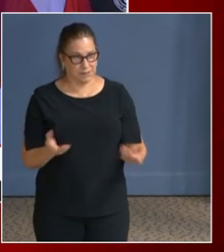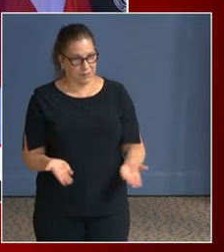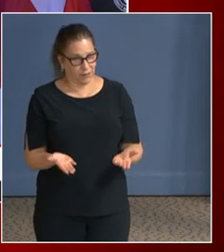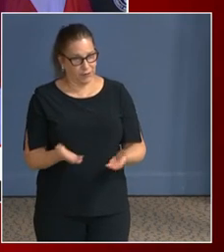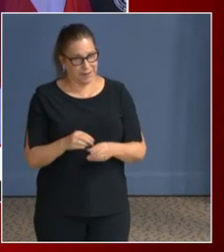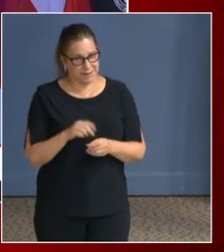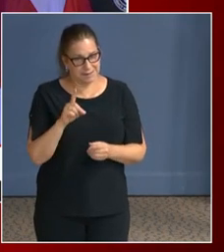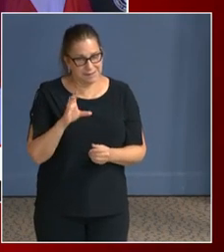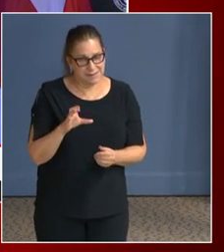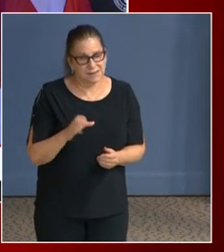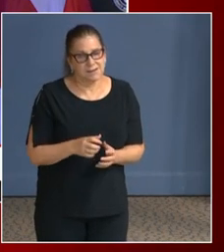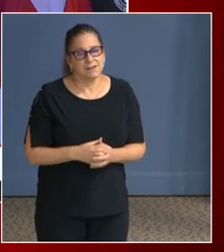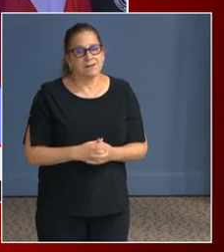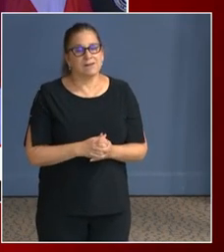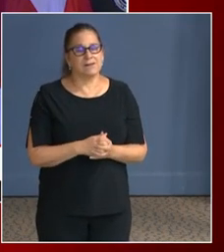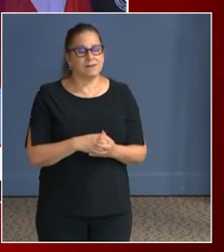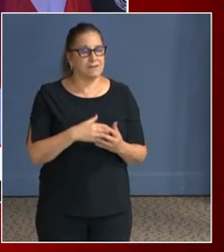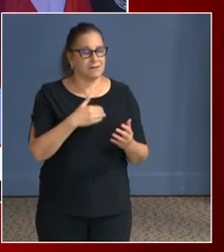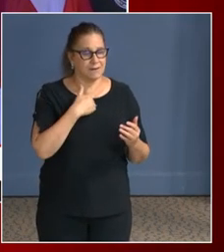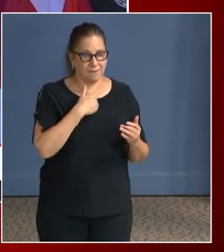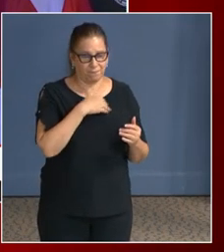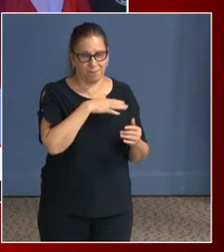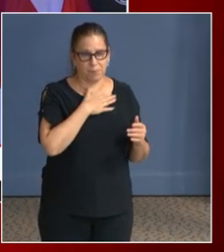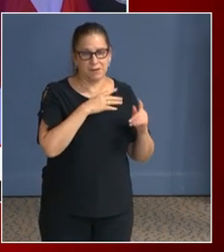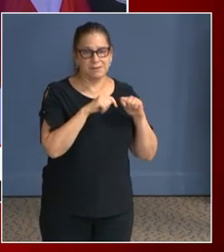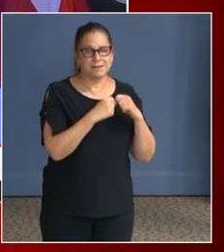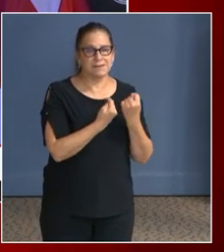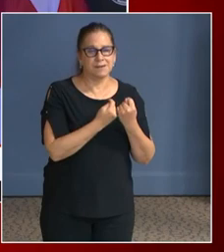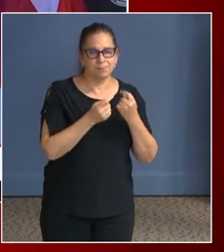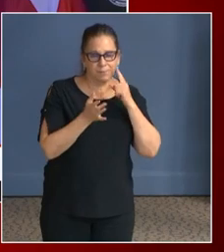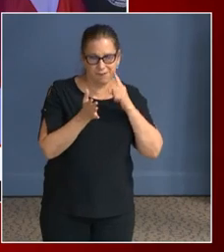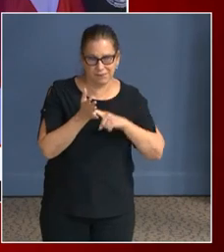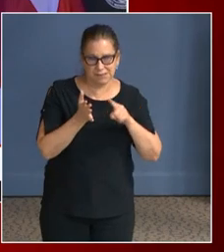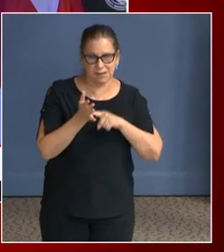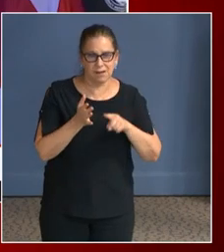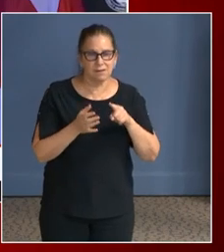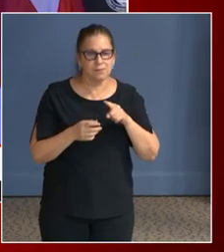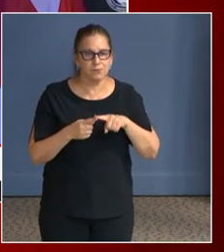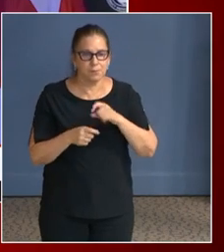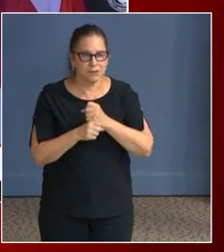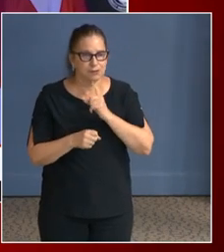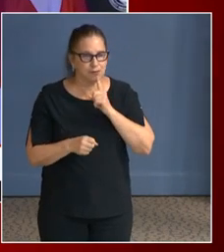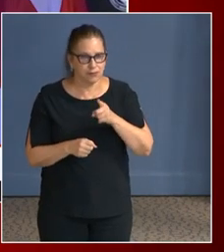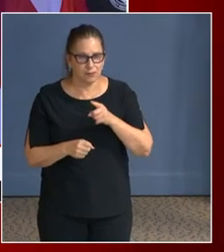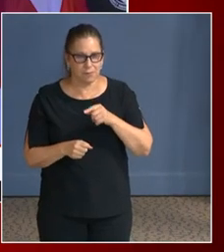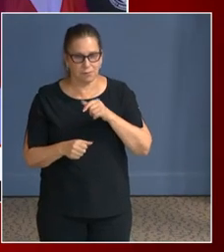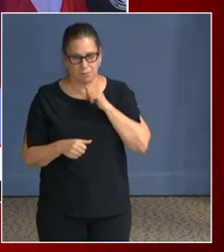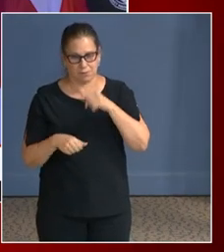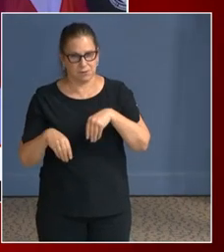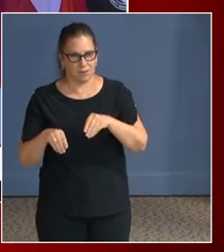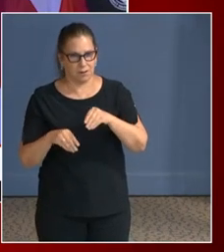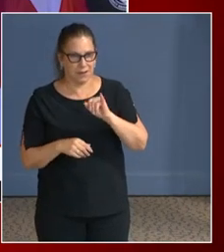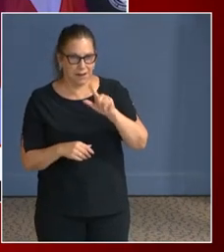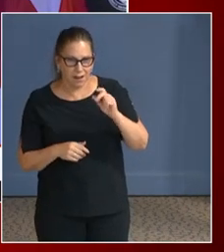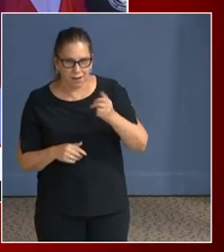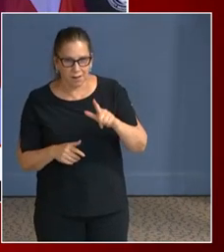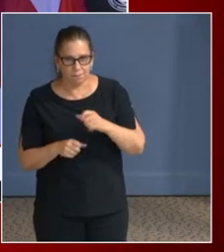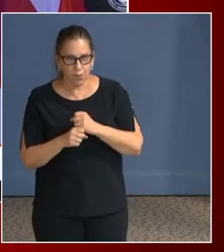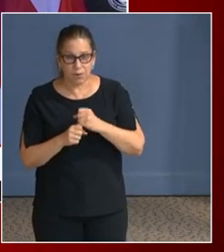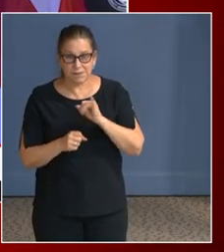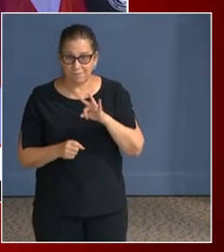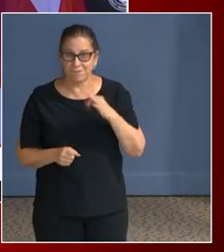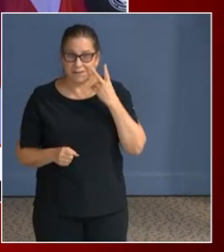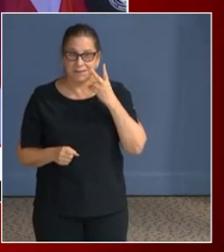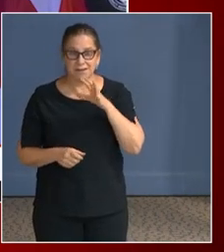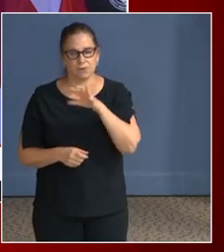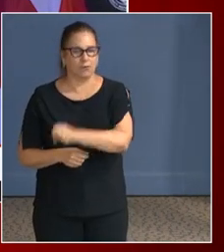every year to try to get to them at the source before they come across our borders. There is a patchwork up and down the